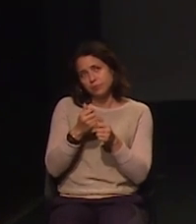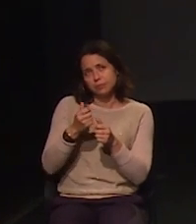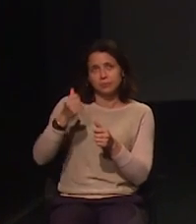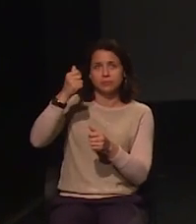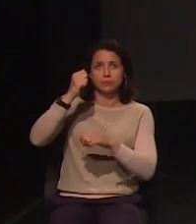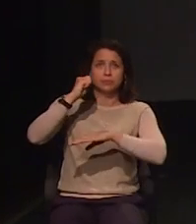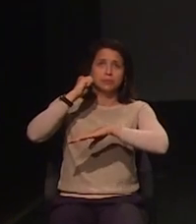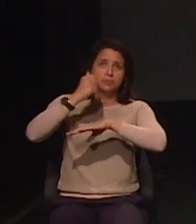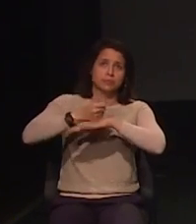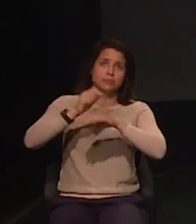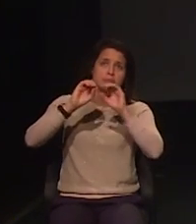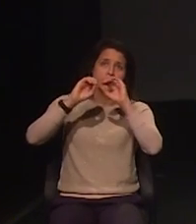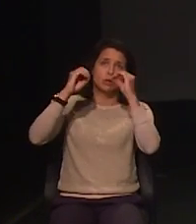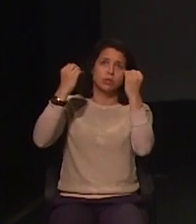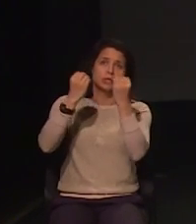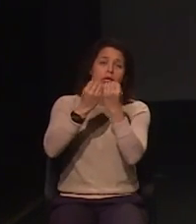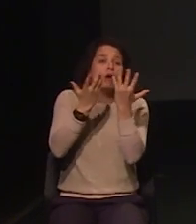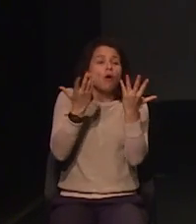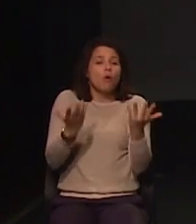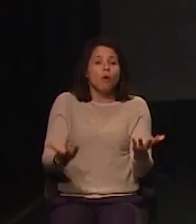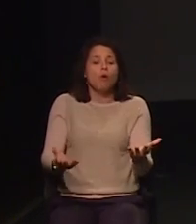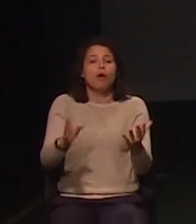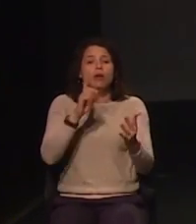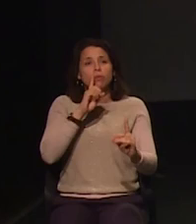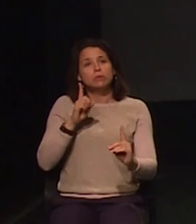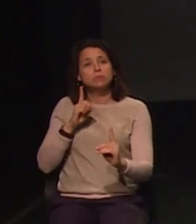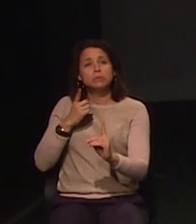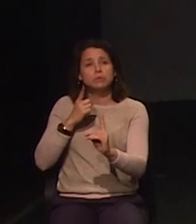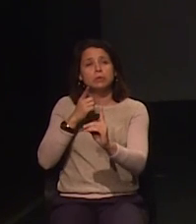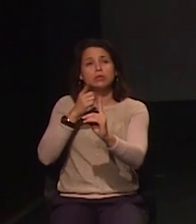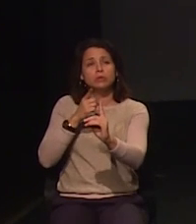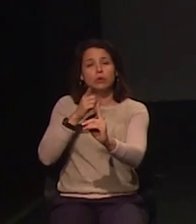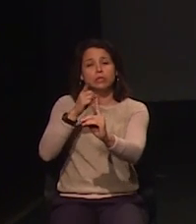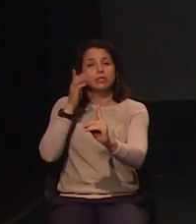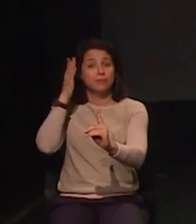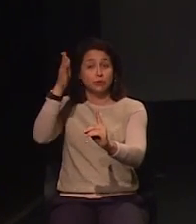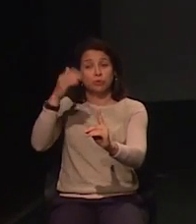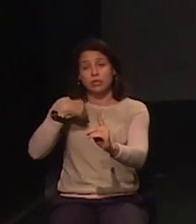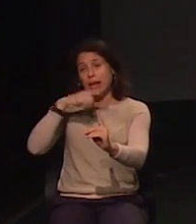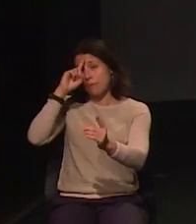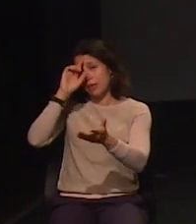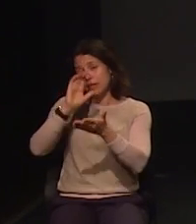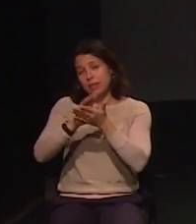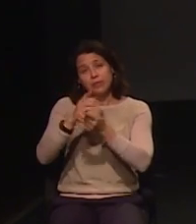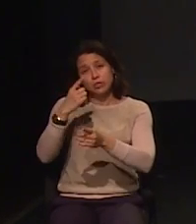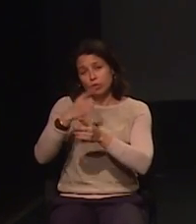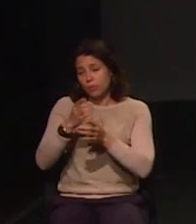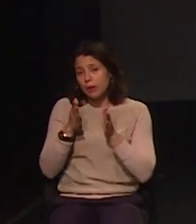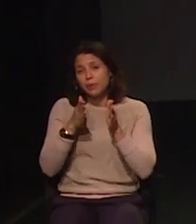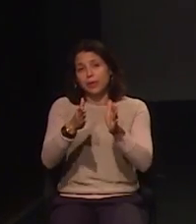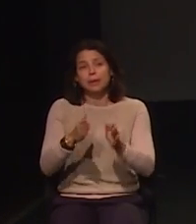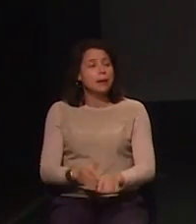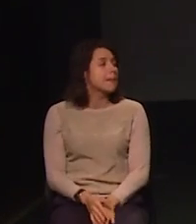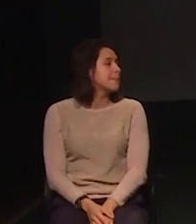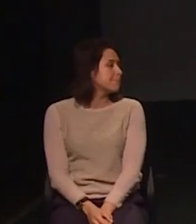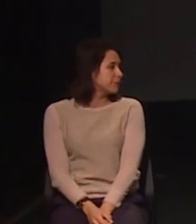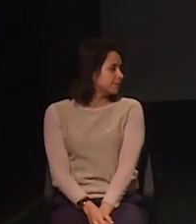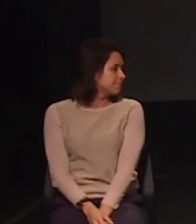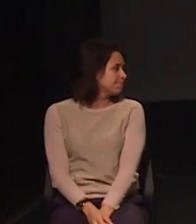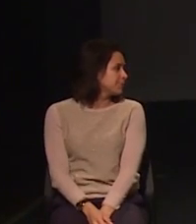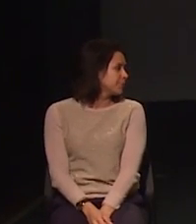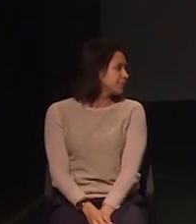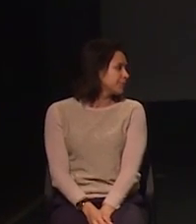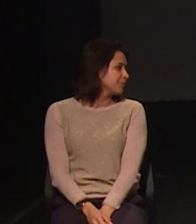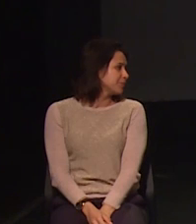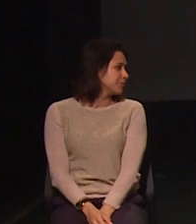towards the future? I believe that that's the way to go. So Maurine aptly shared that, you know, this